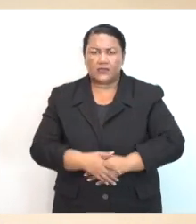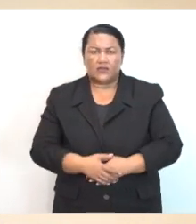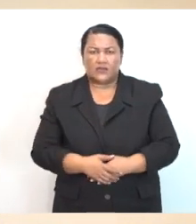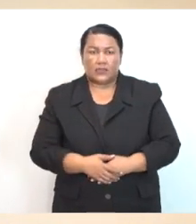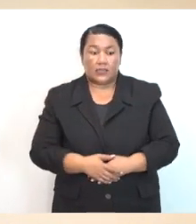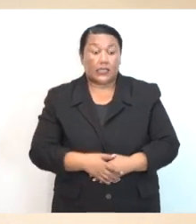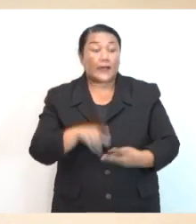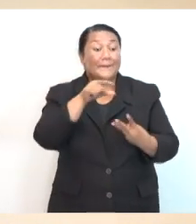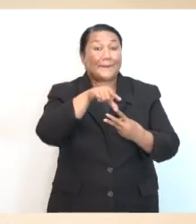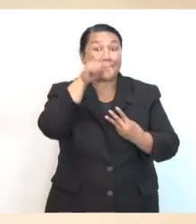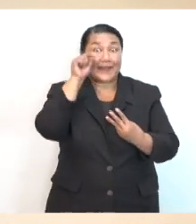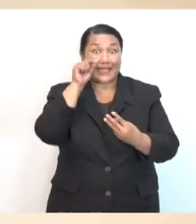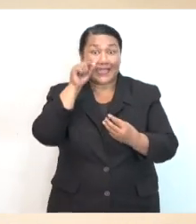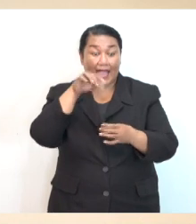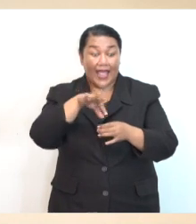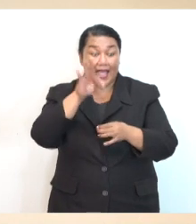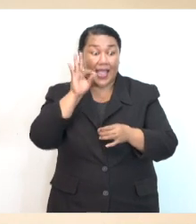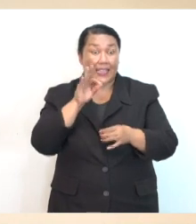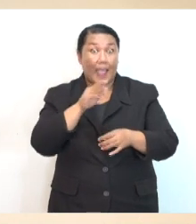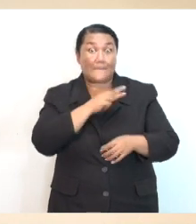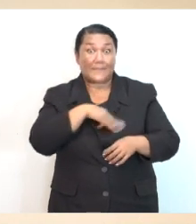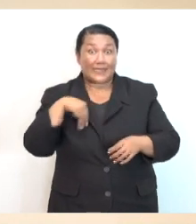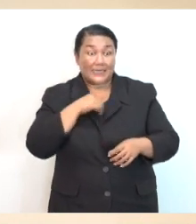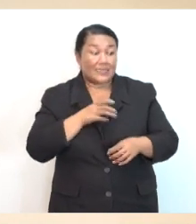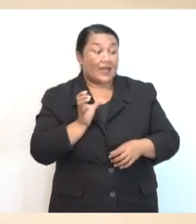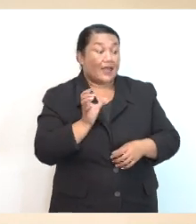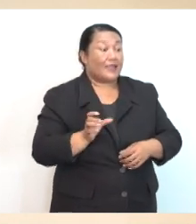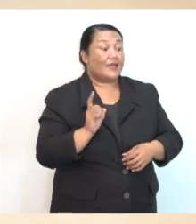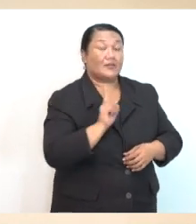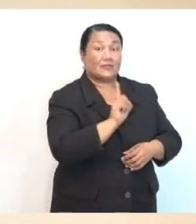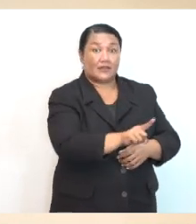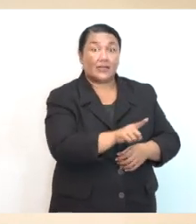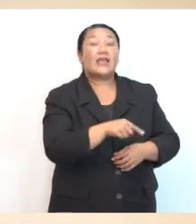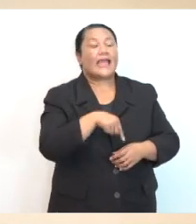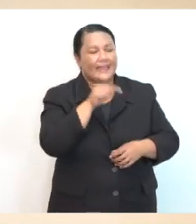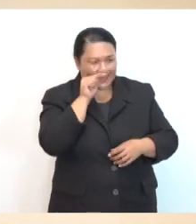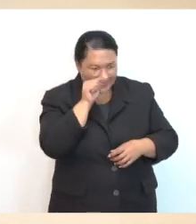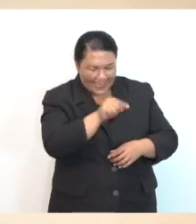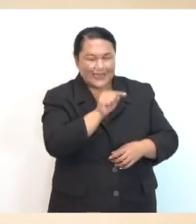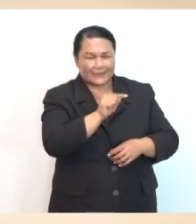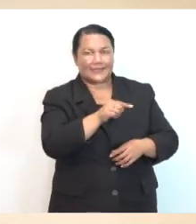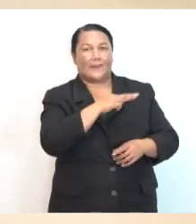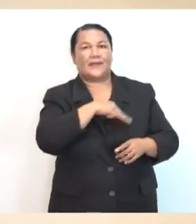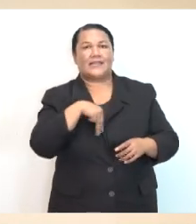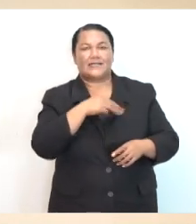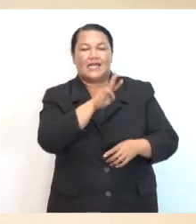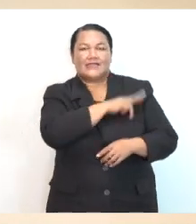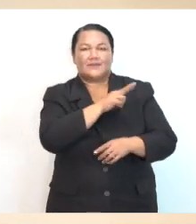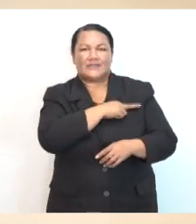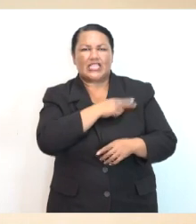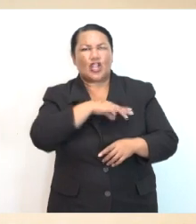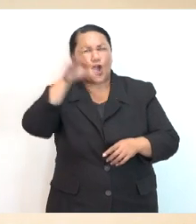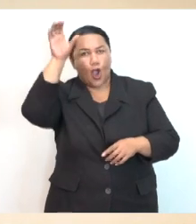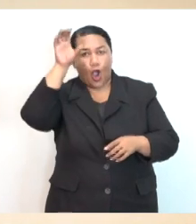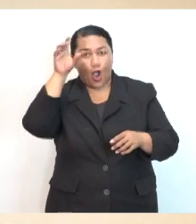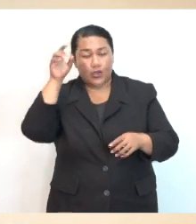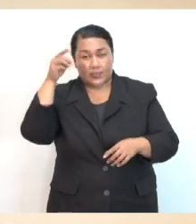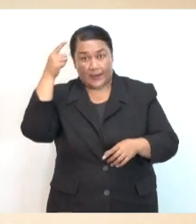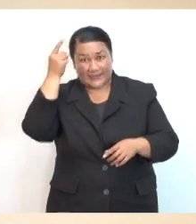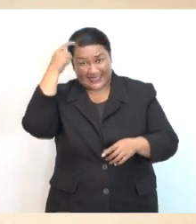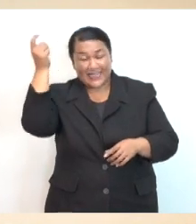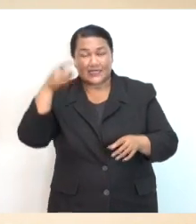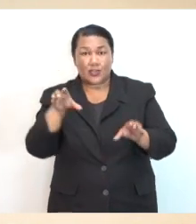Minister assigned with ministerial responsibility for the Police Act, that is the prerogative of the Minister. It is common sense that the Minister must have confidence in